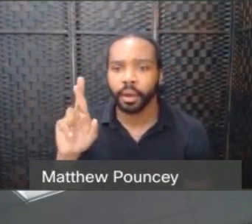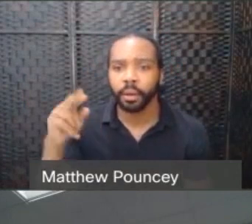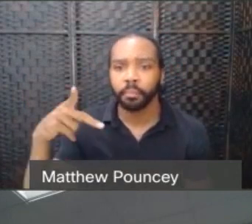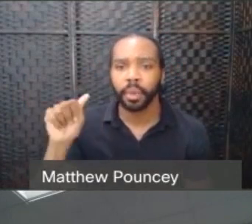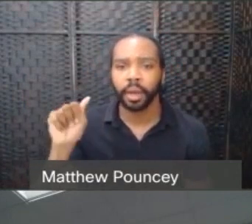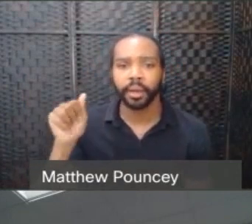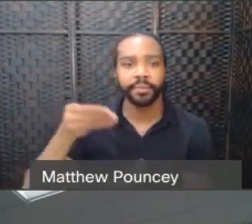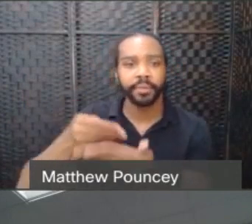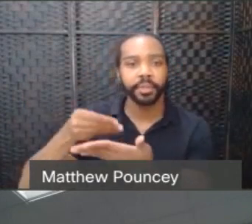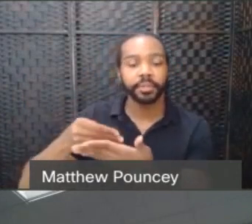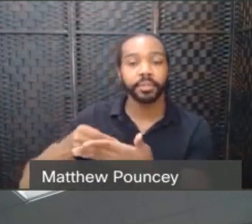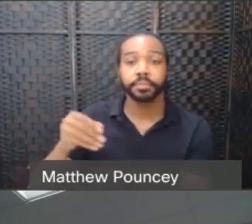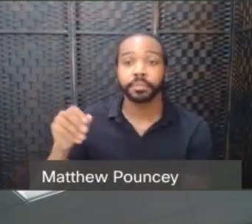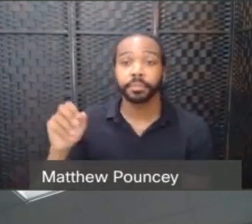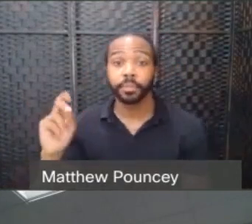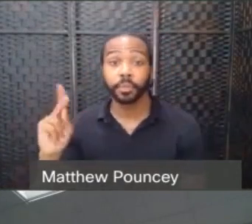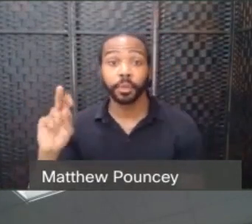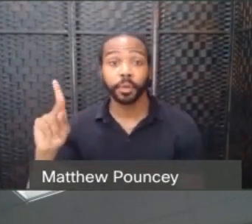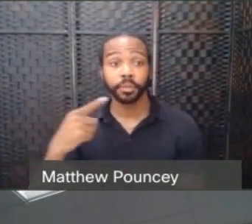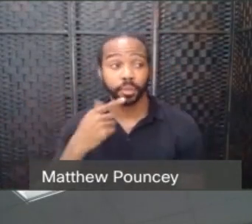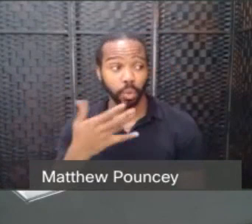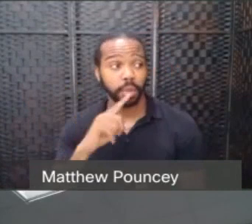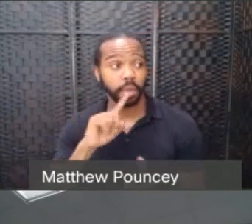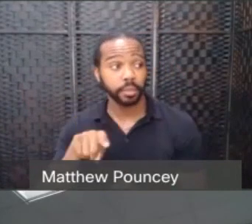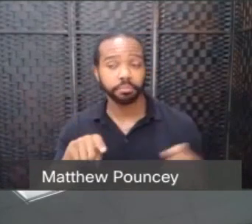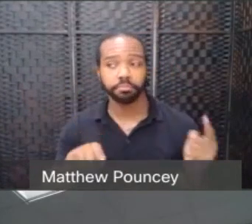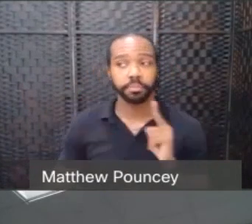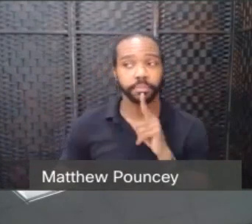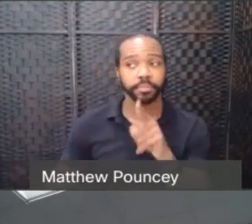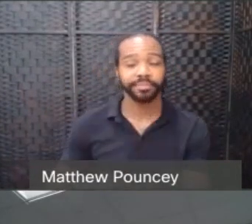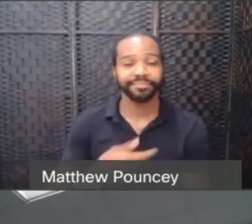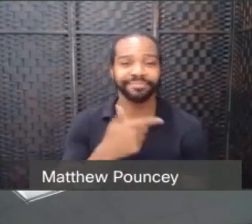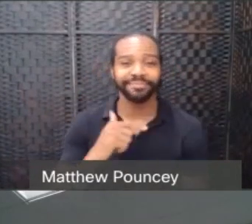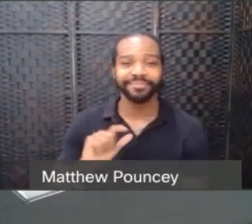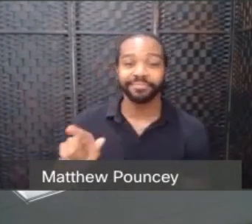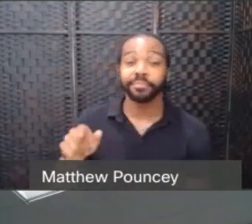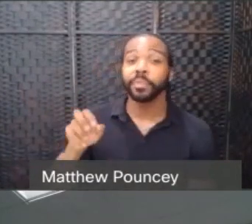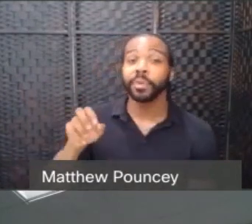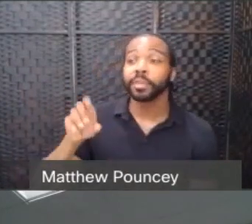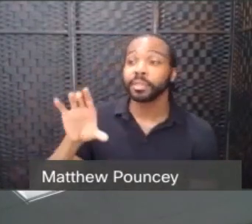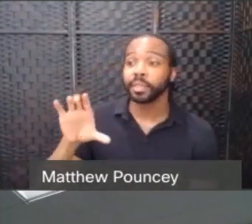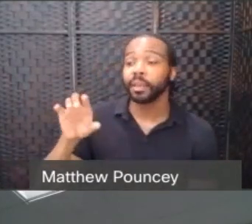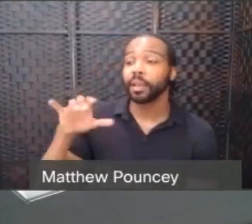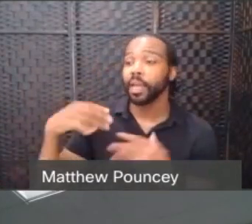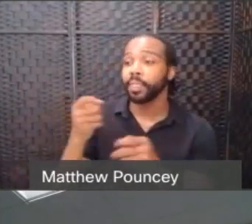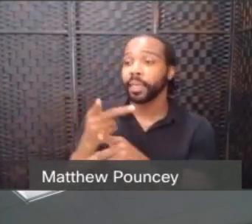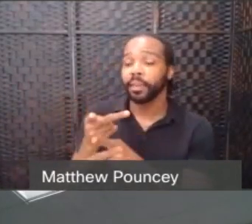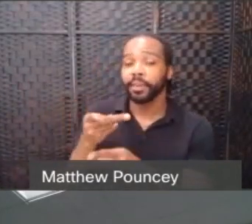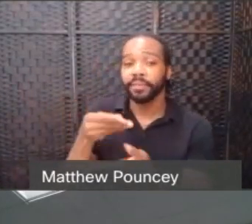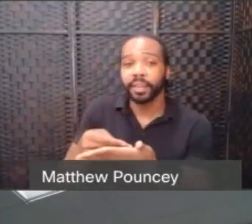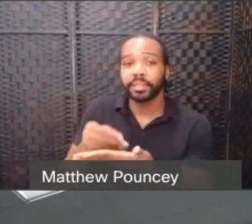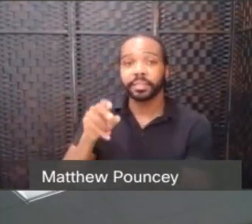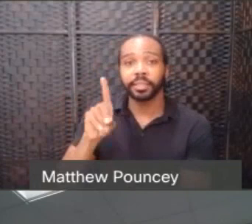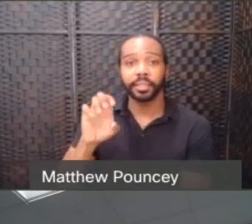Do you want me to take this one, Winslow? Sure. So the Department of Healthcare Finance, DHCF, held their